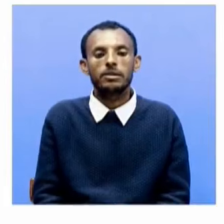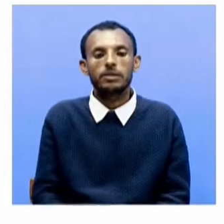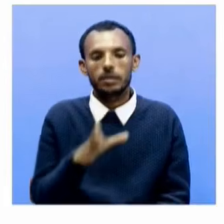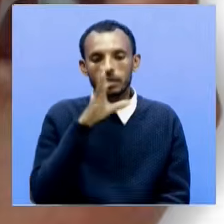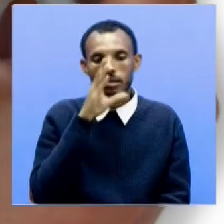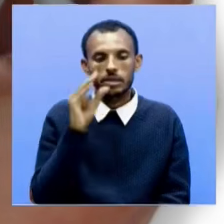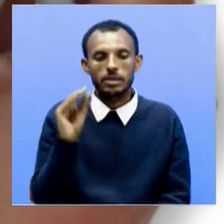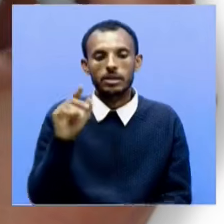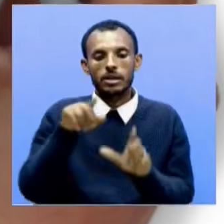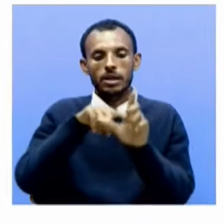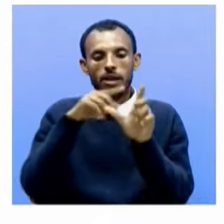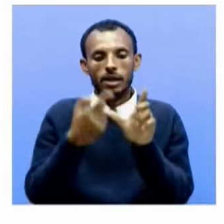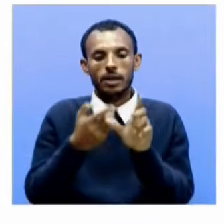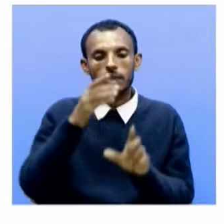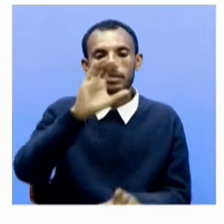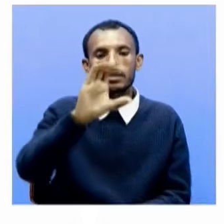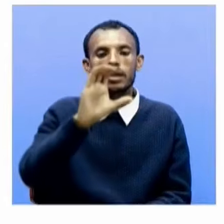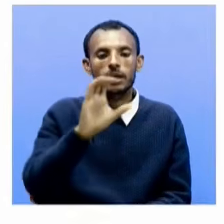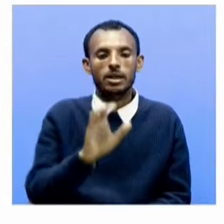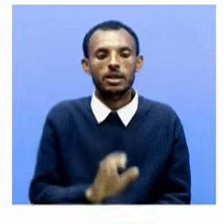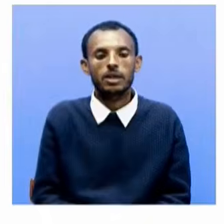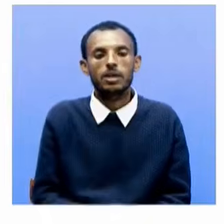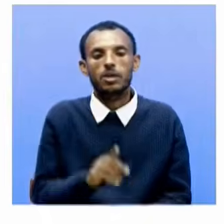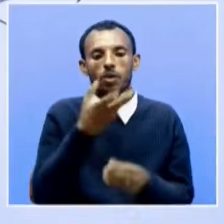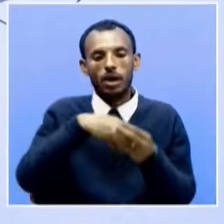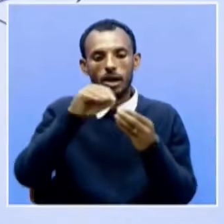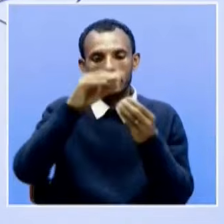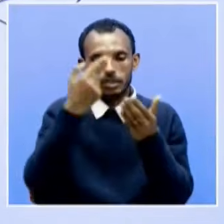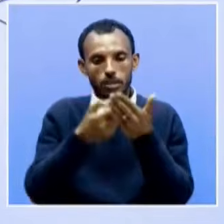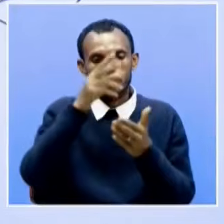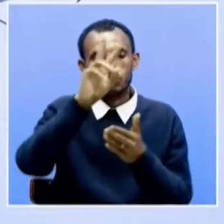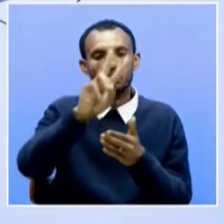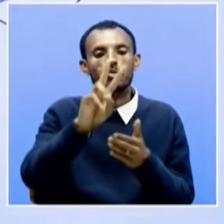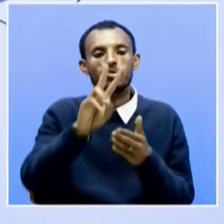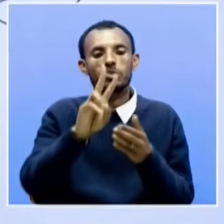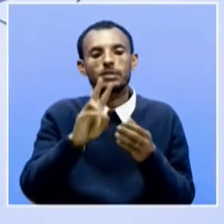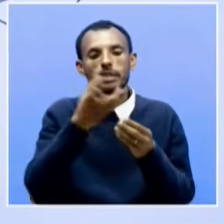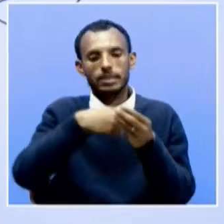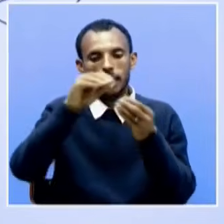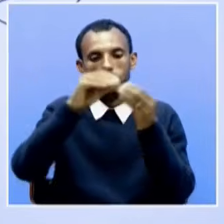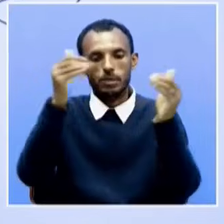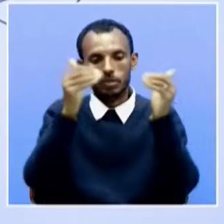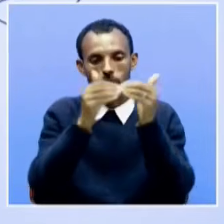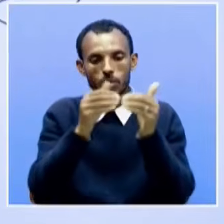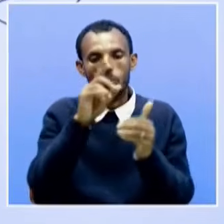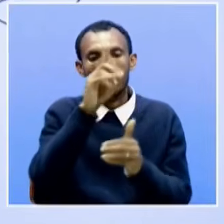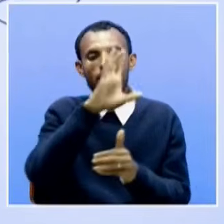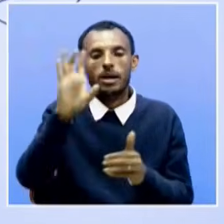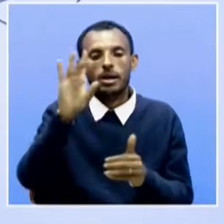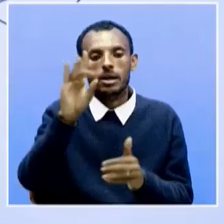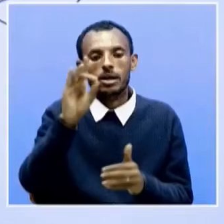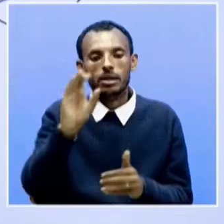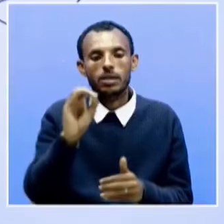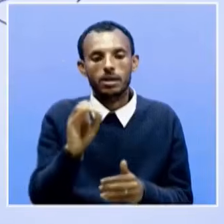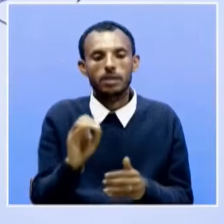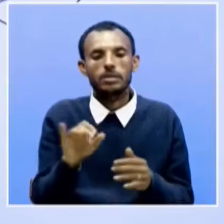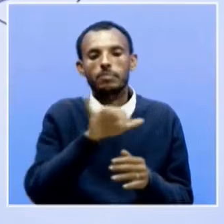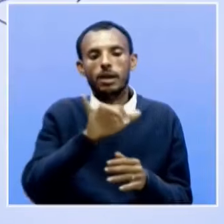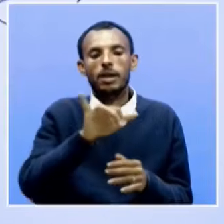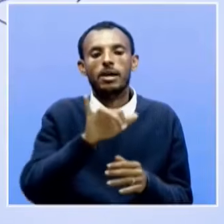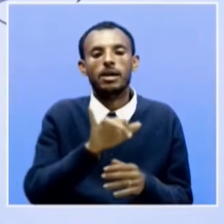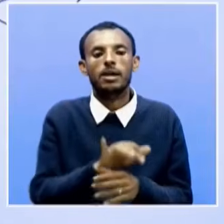and angle C, okay, whenever you add these two, the sum gives 180 degrees.